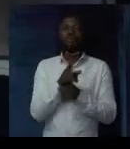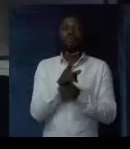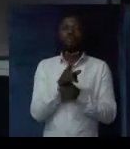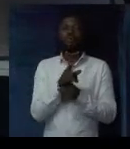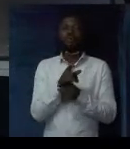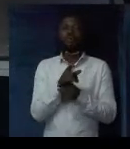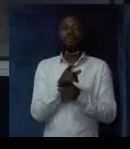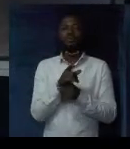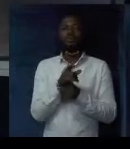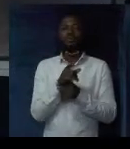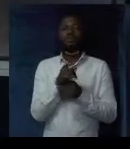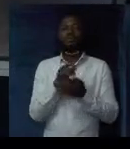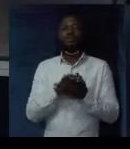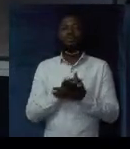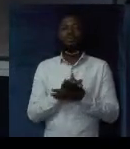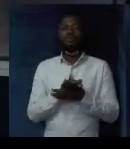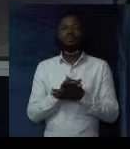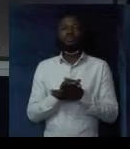answer.